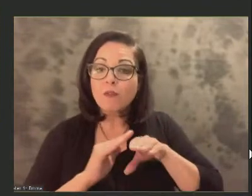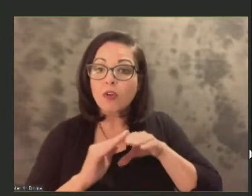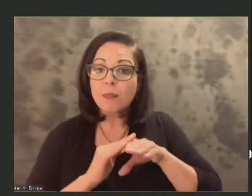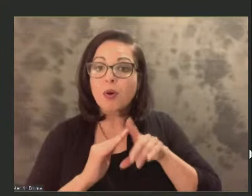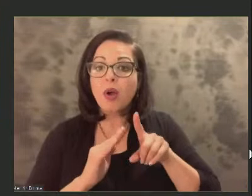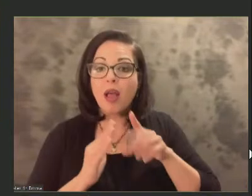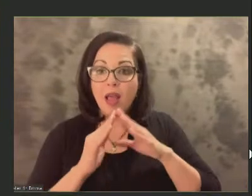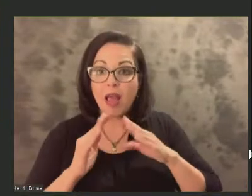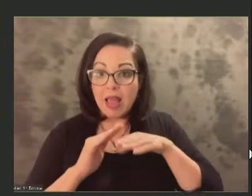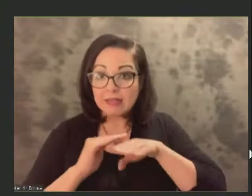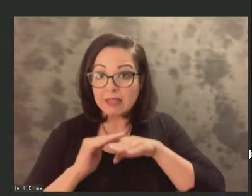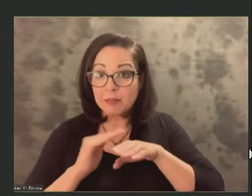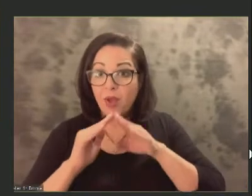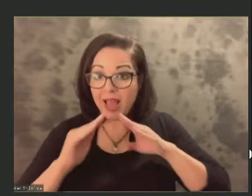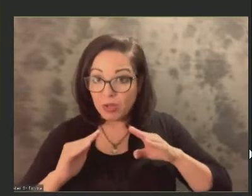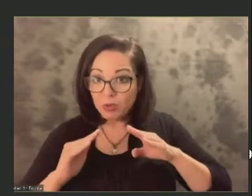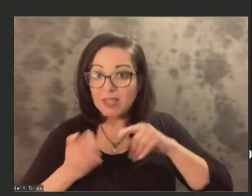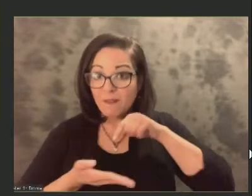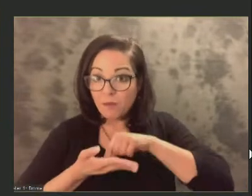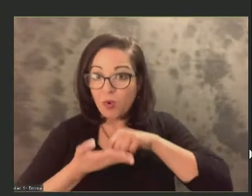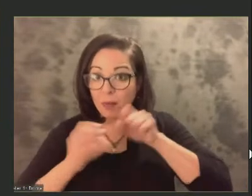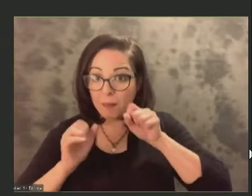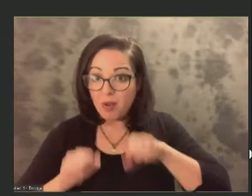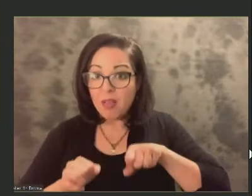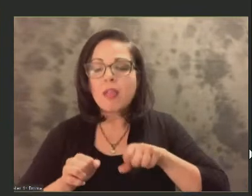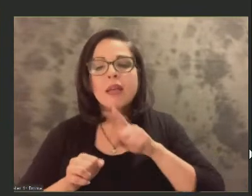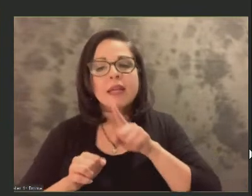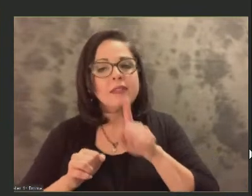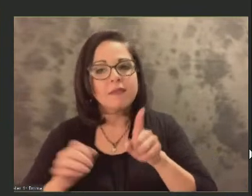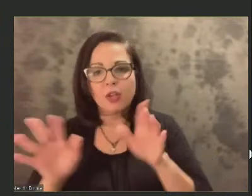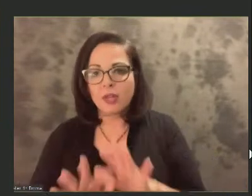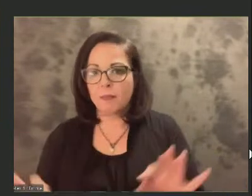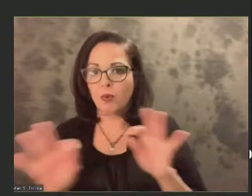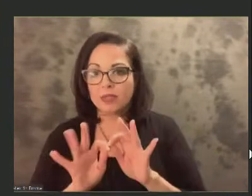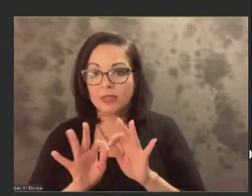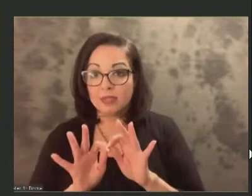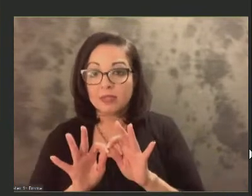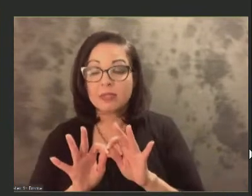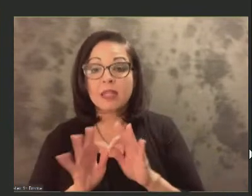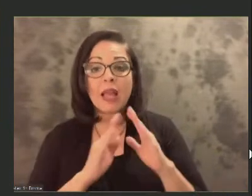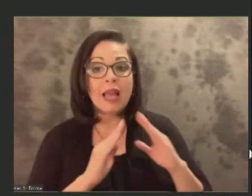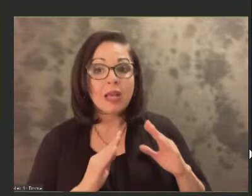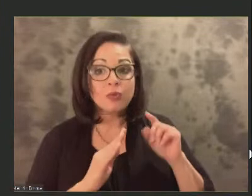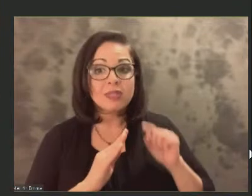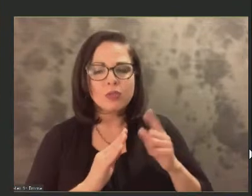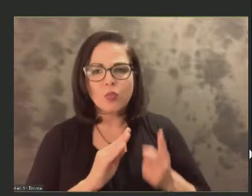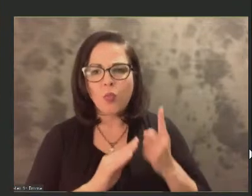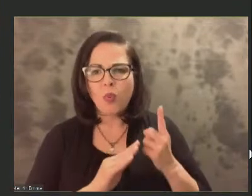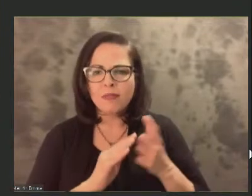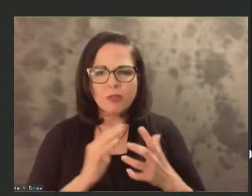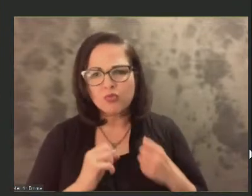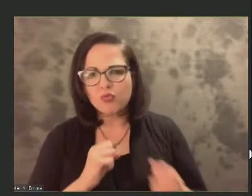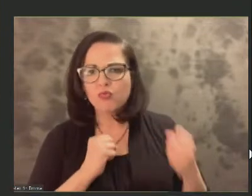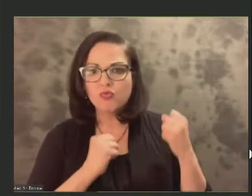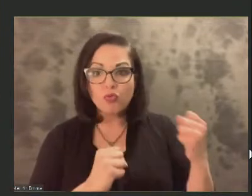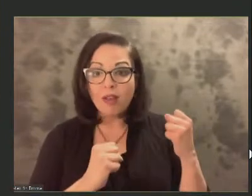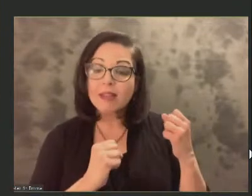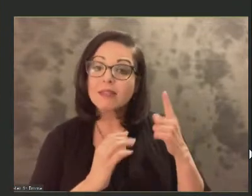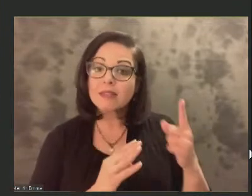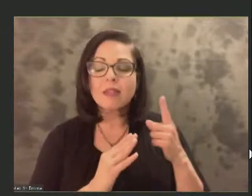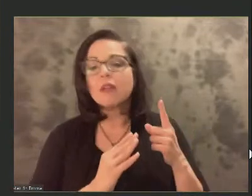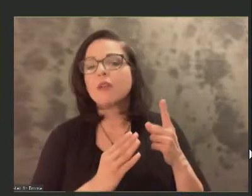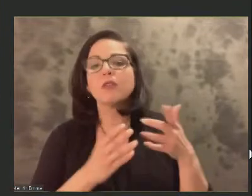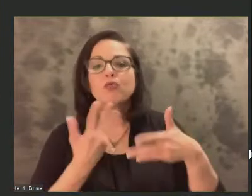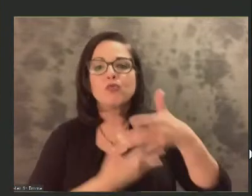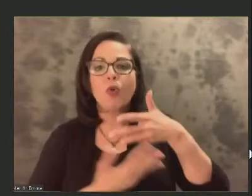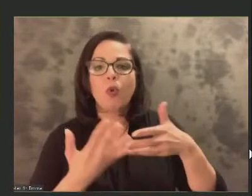housing, is extremely, extremely important. Housing is one of the strongest social determinants of